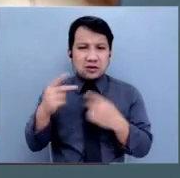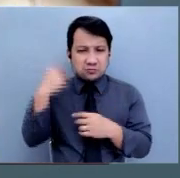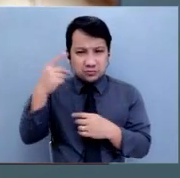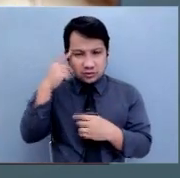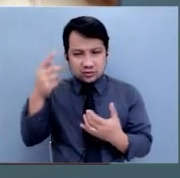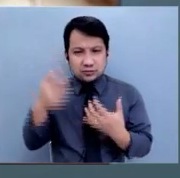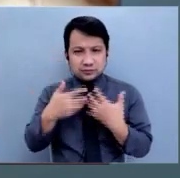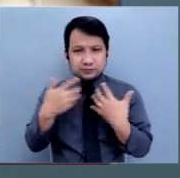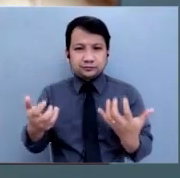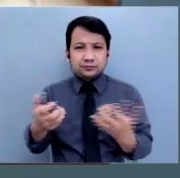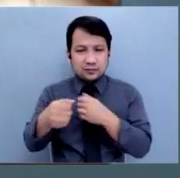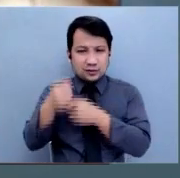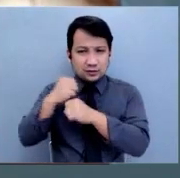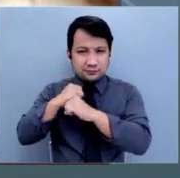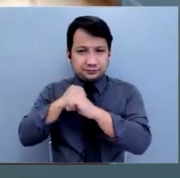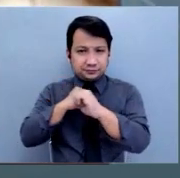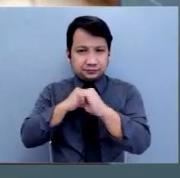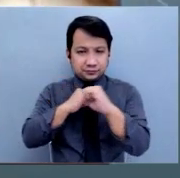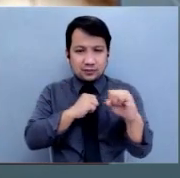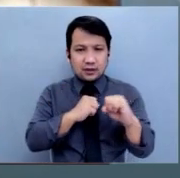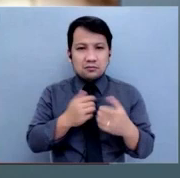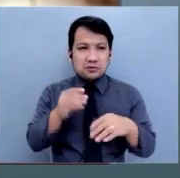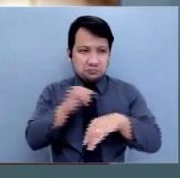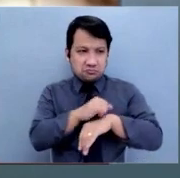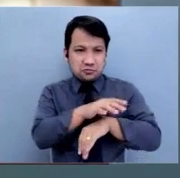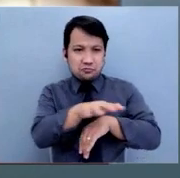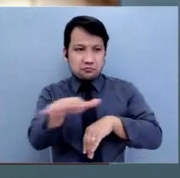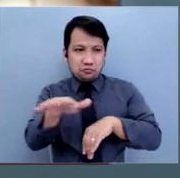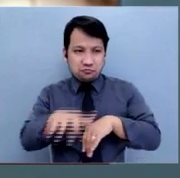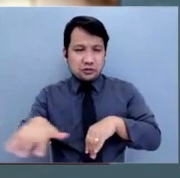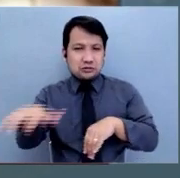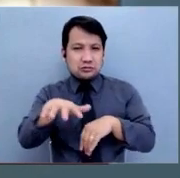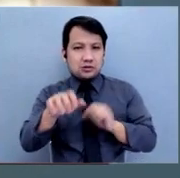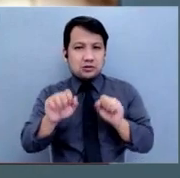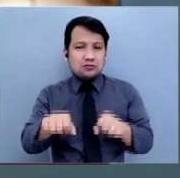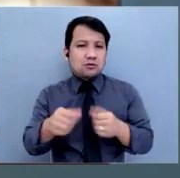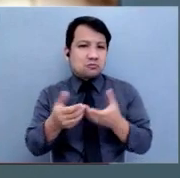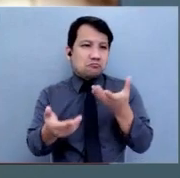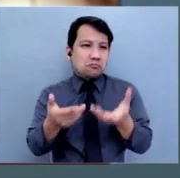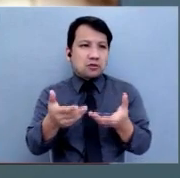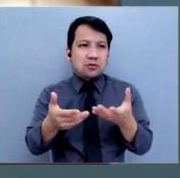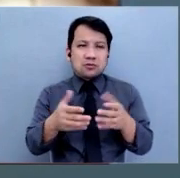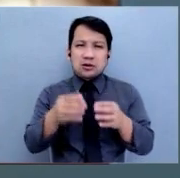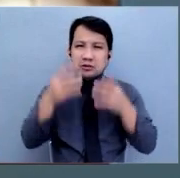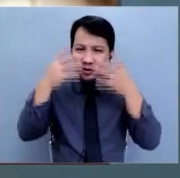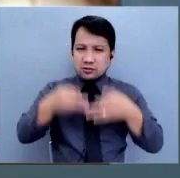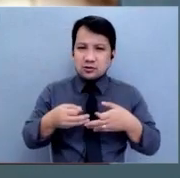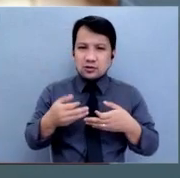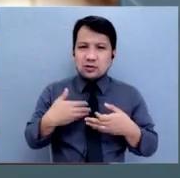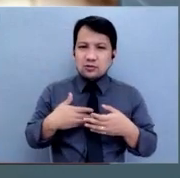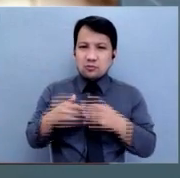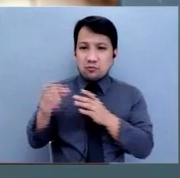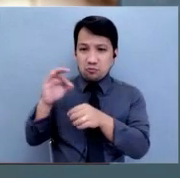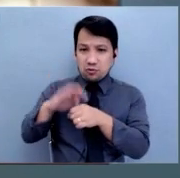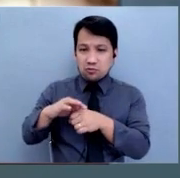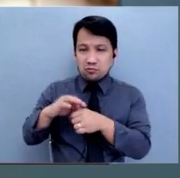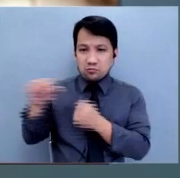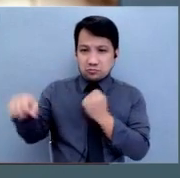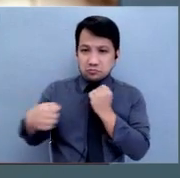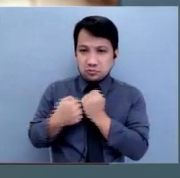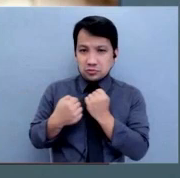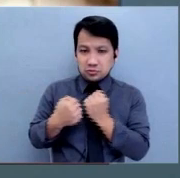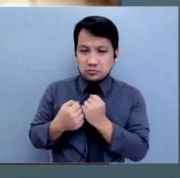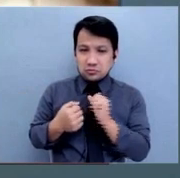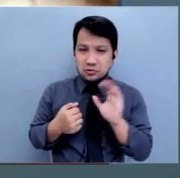to influence people, mga voters who have not decided yet, o kaya yung voters who are supporting